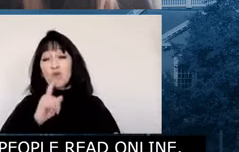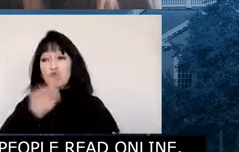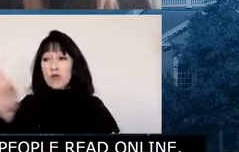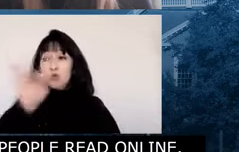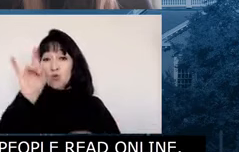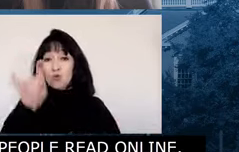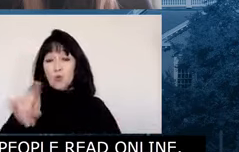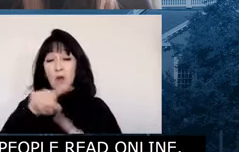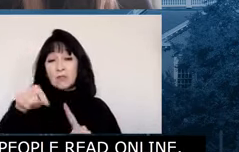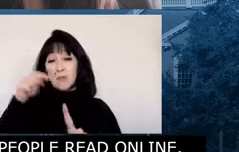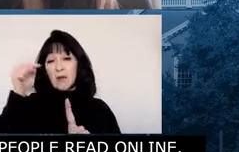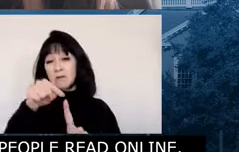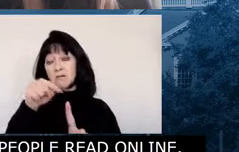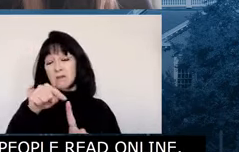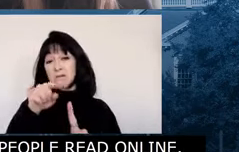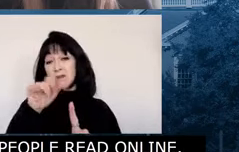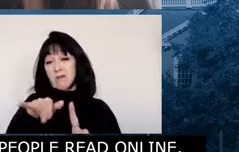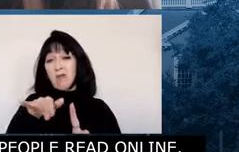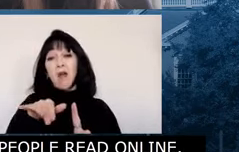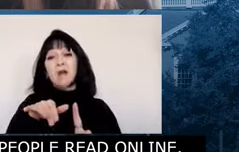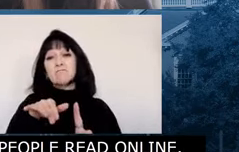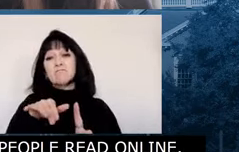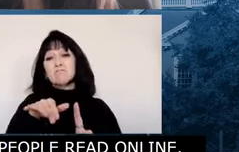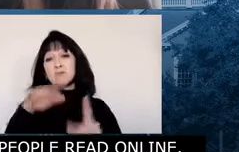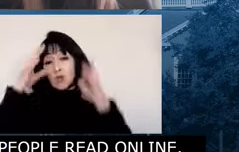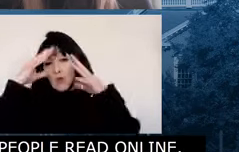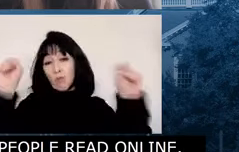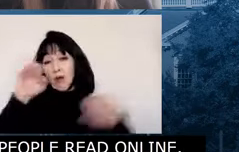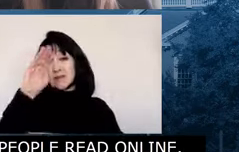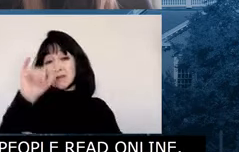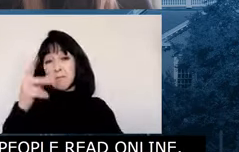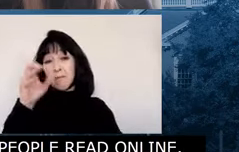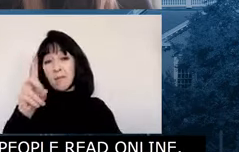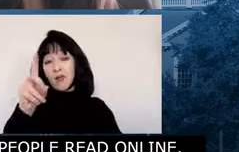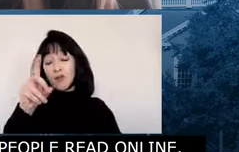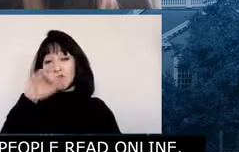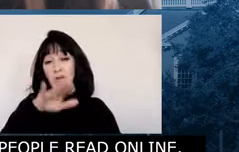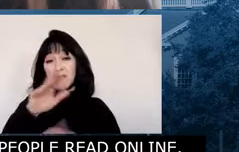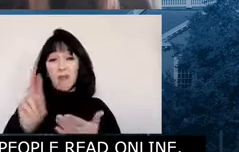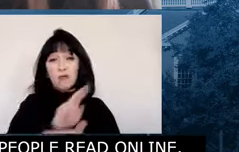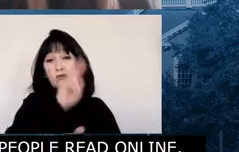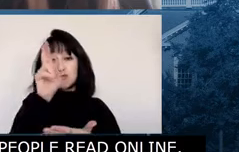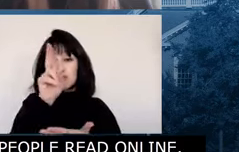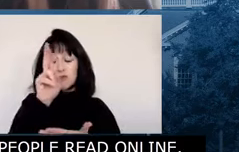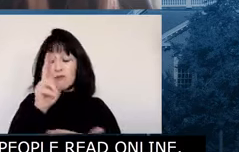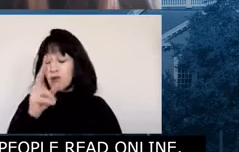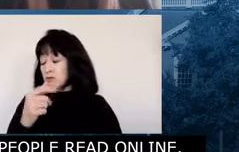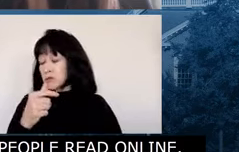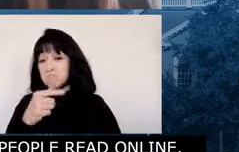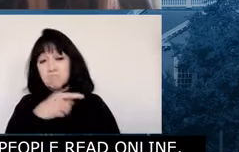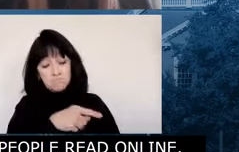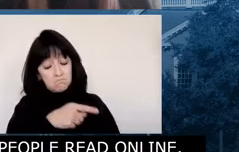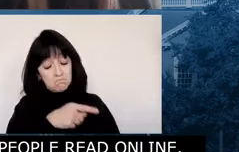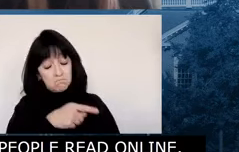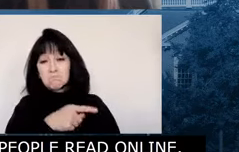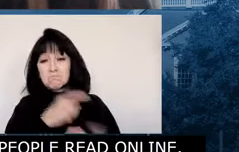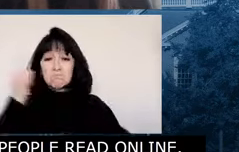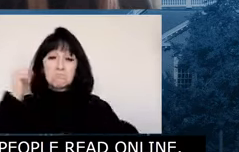taking that action and encourage all business owners and